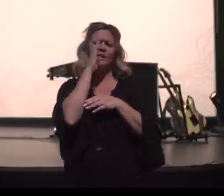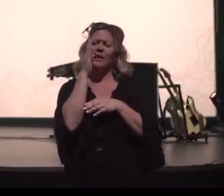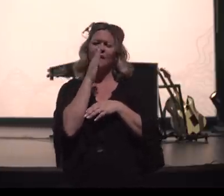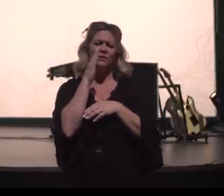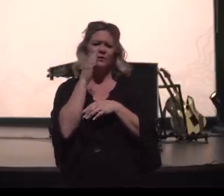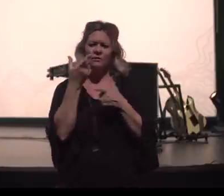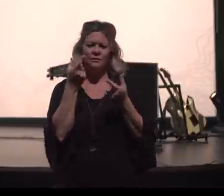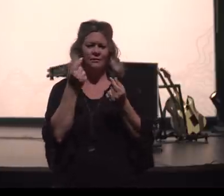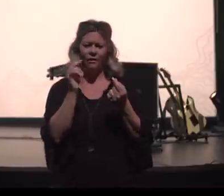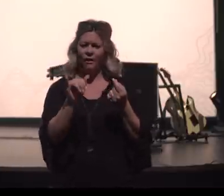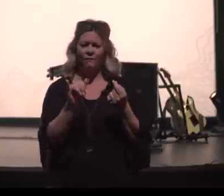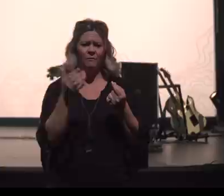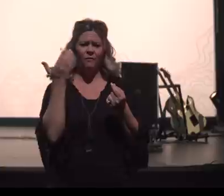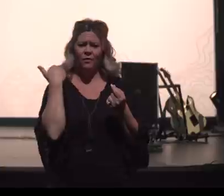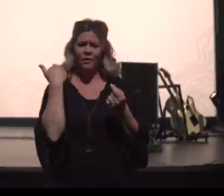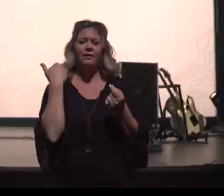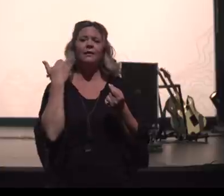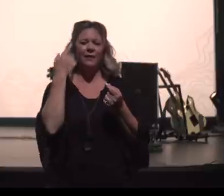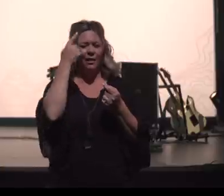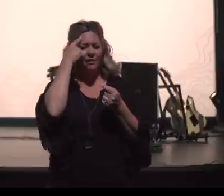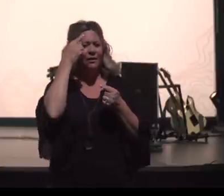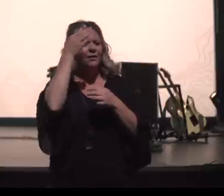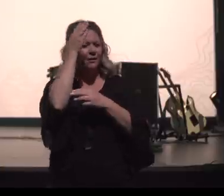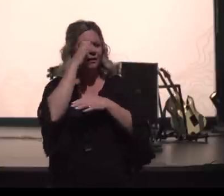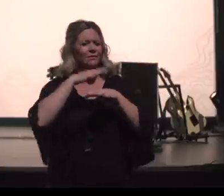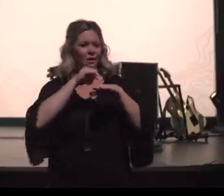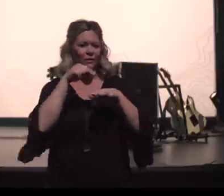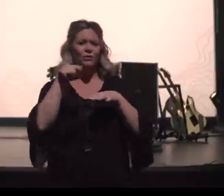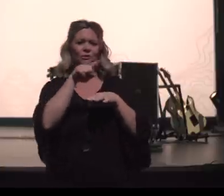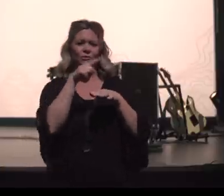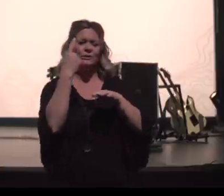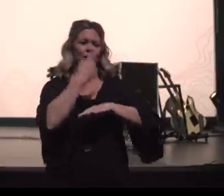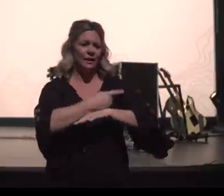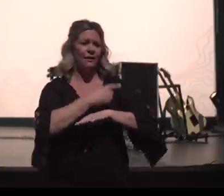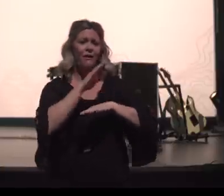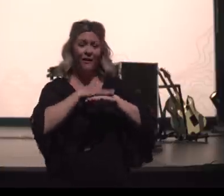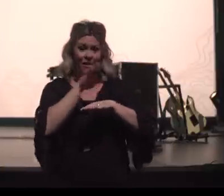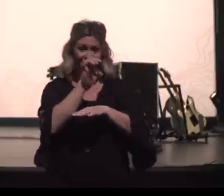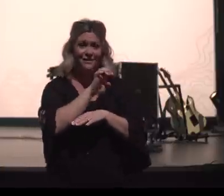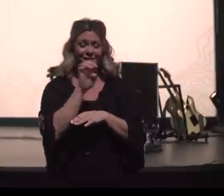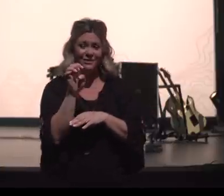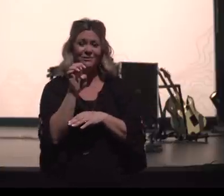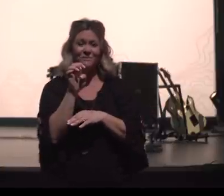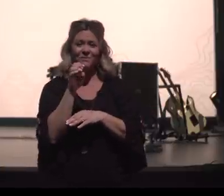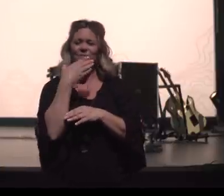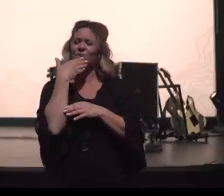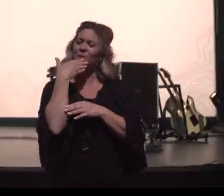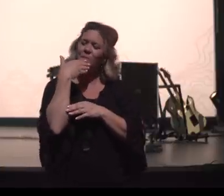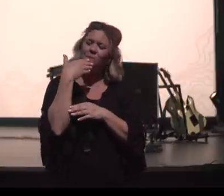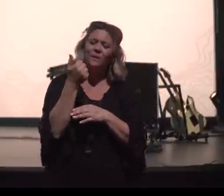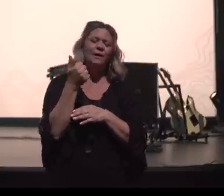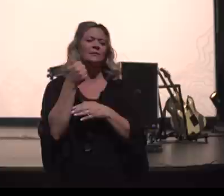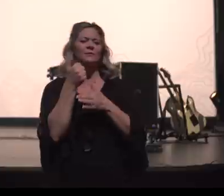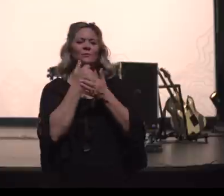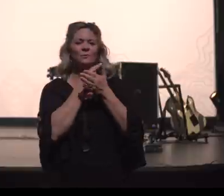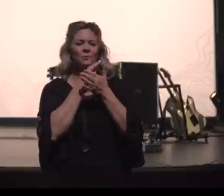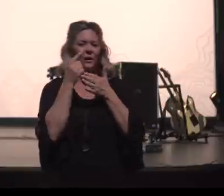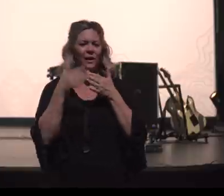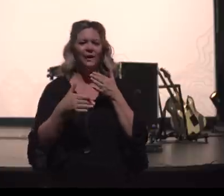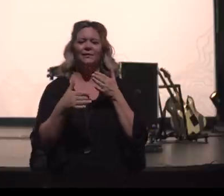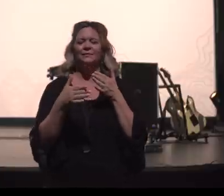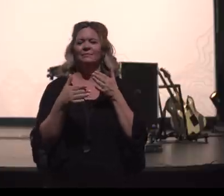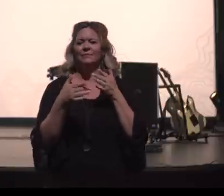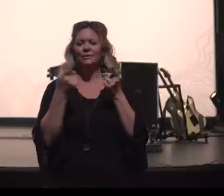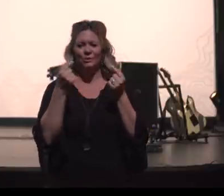those steps, I think God's calling you to today. On Easter, the best weekend to make that decision. And I want to show you the